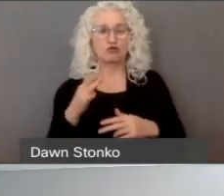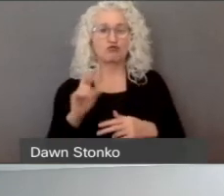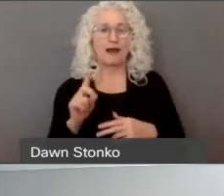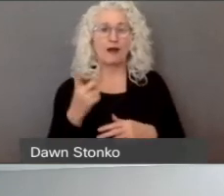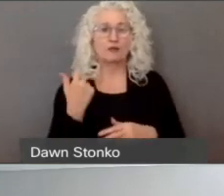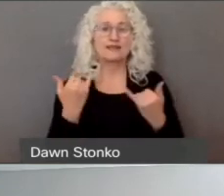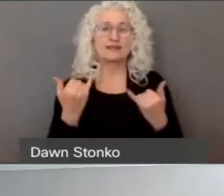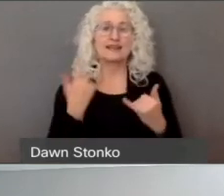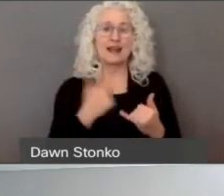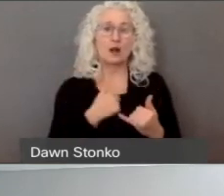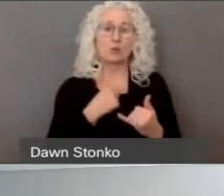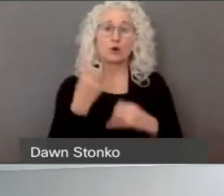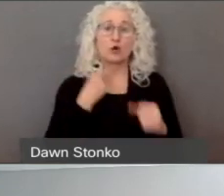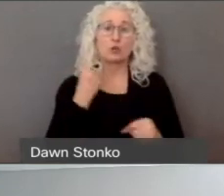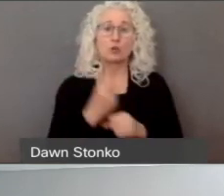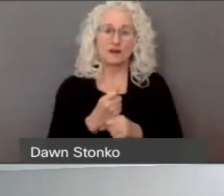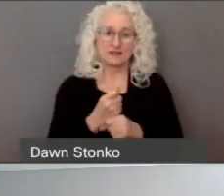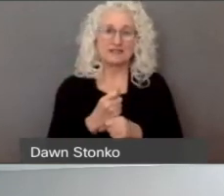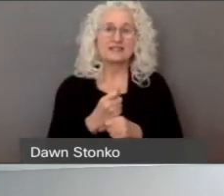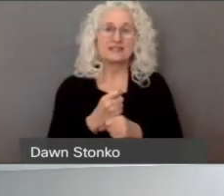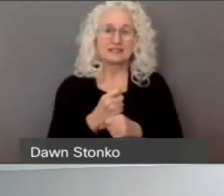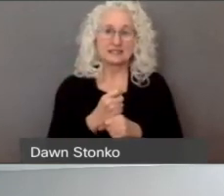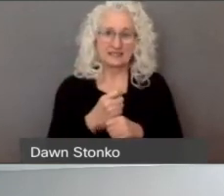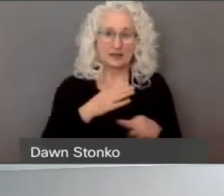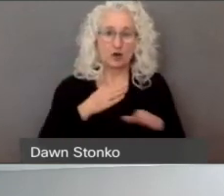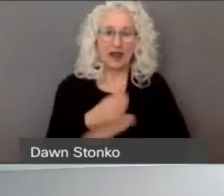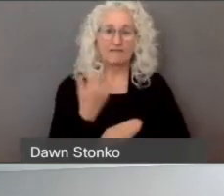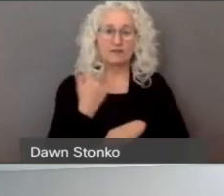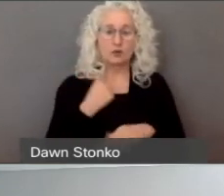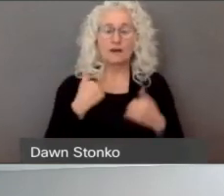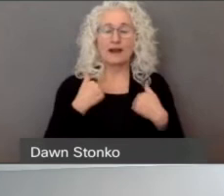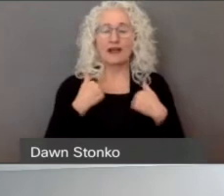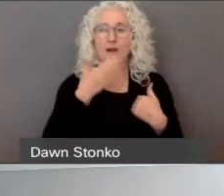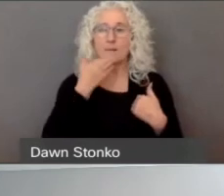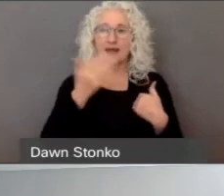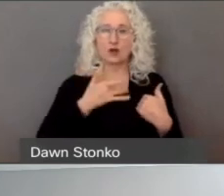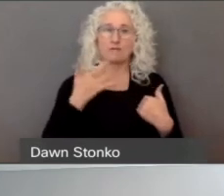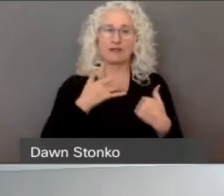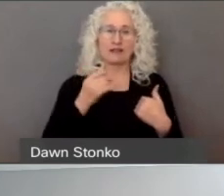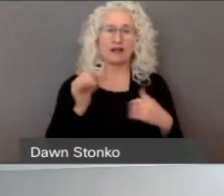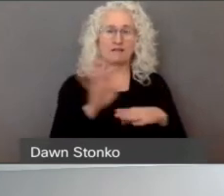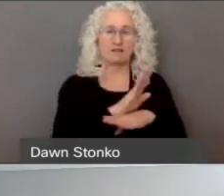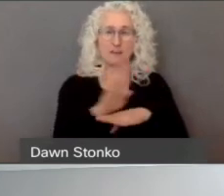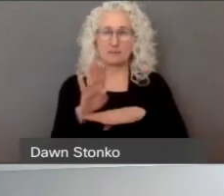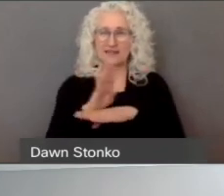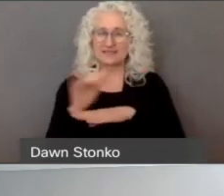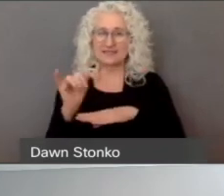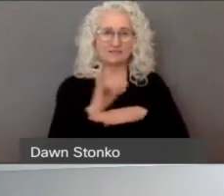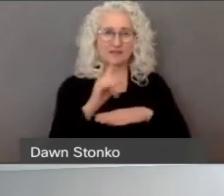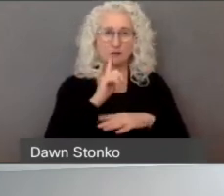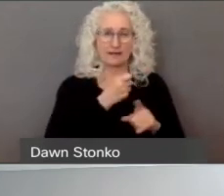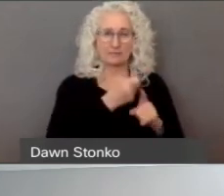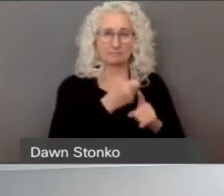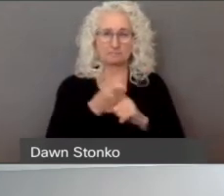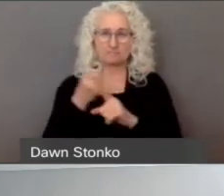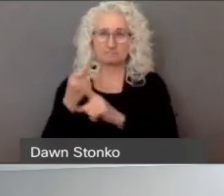we're a year into this thing, we have a better sense of the businesses and the industries that are being impacted. And Economic Development